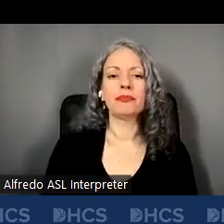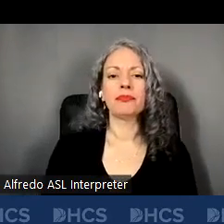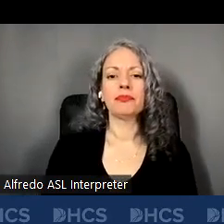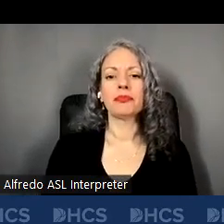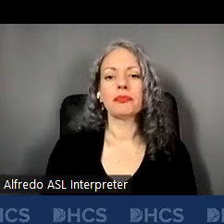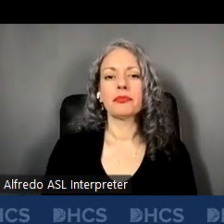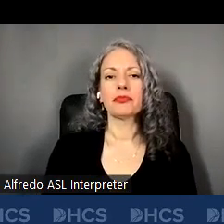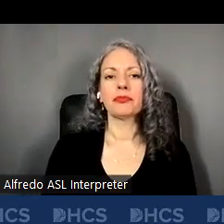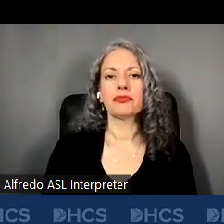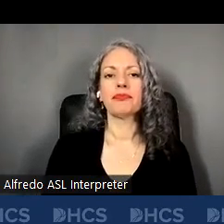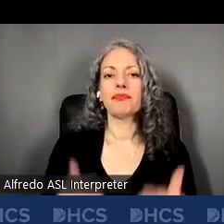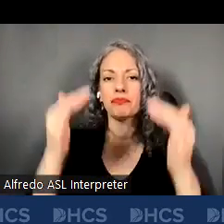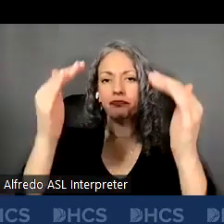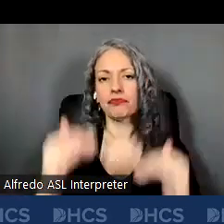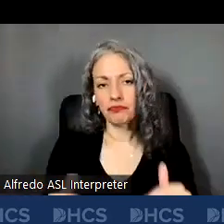Okay, we can move to the next slide.